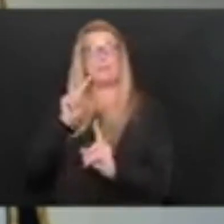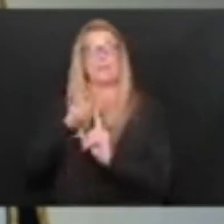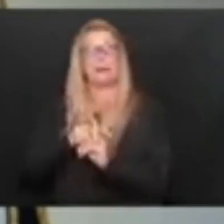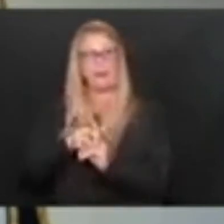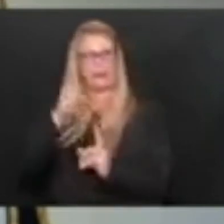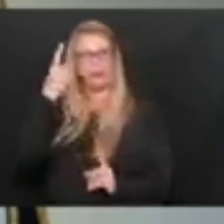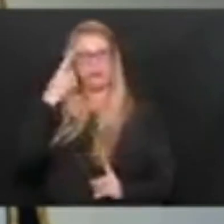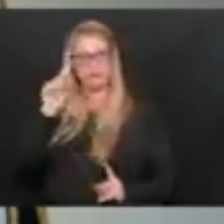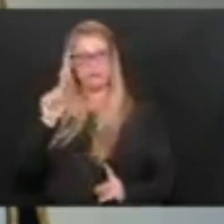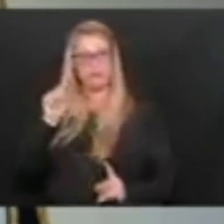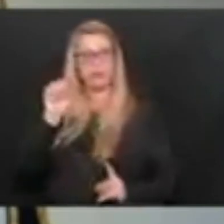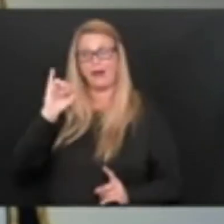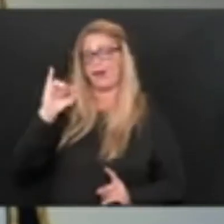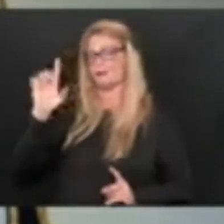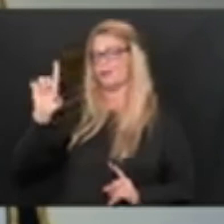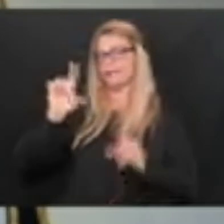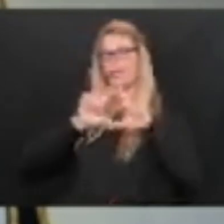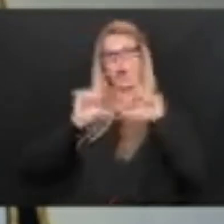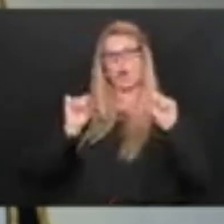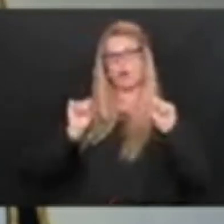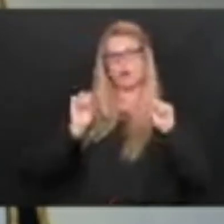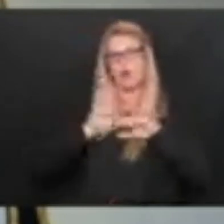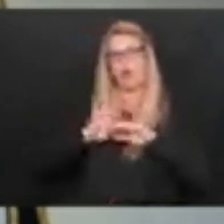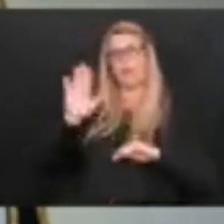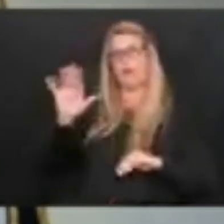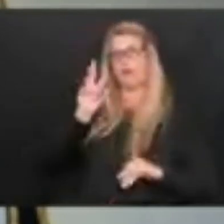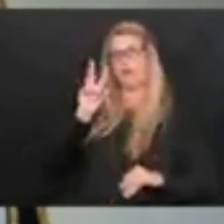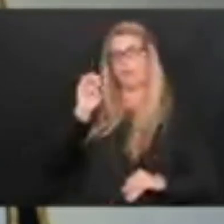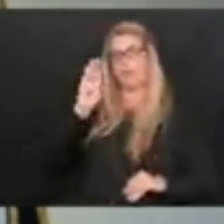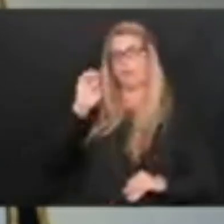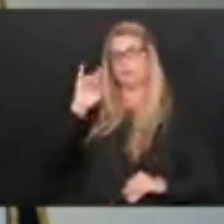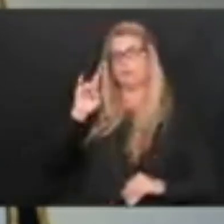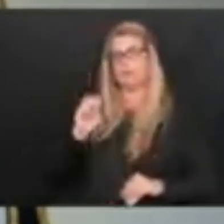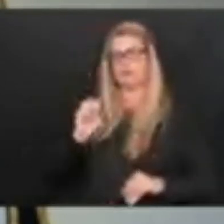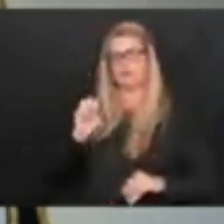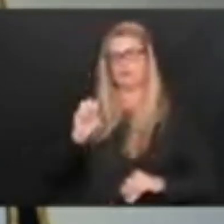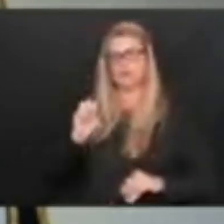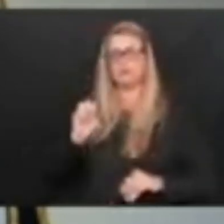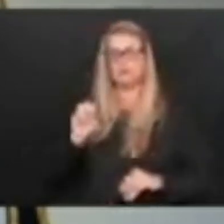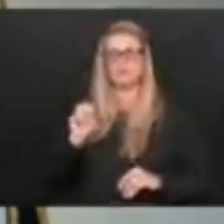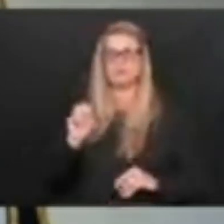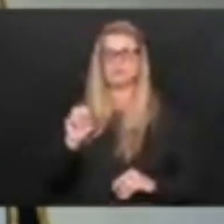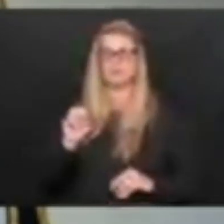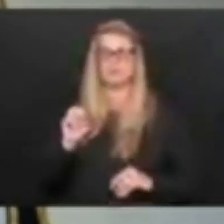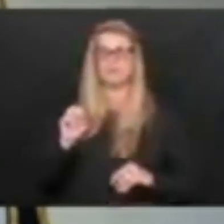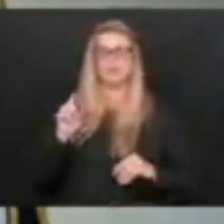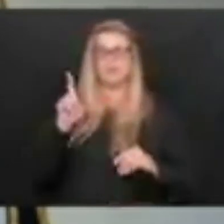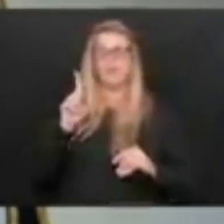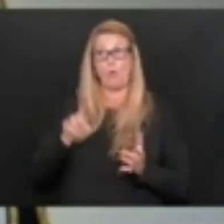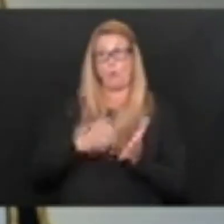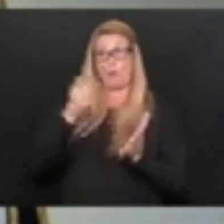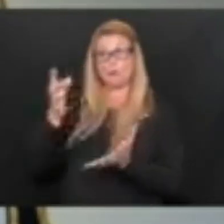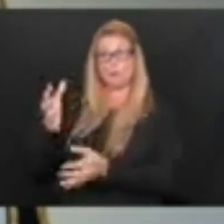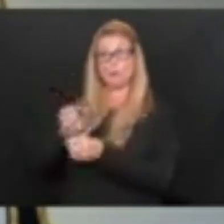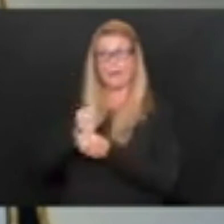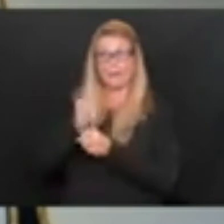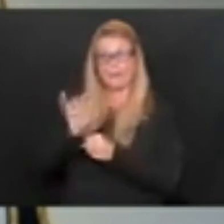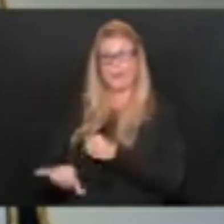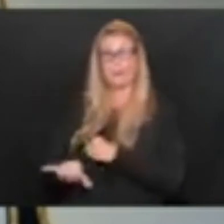an identification card on the website. Physicians interested in obtaining authorization to certify medical